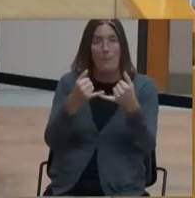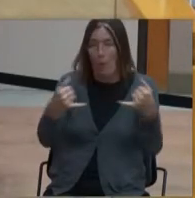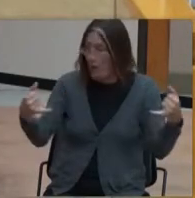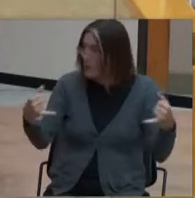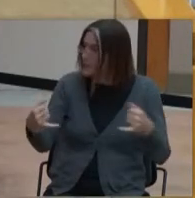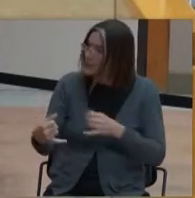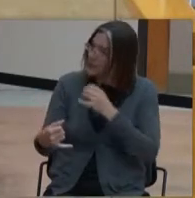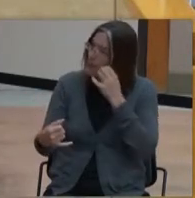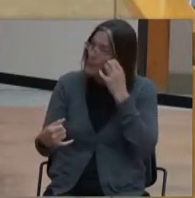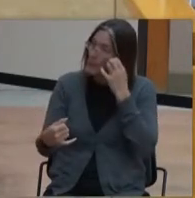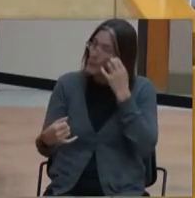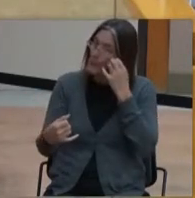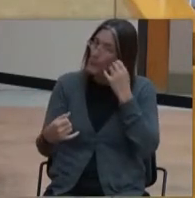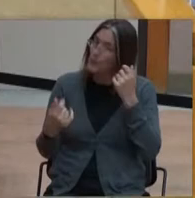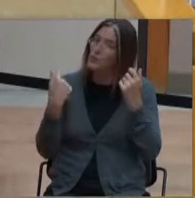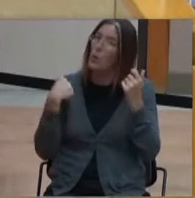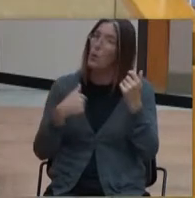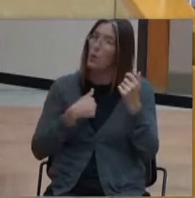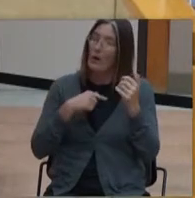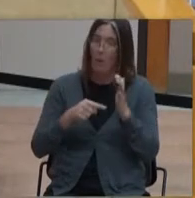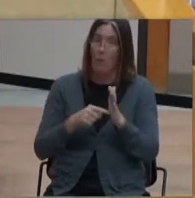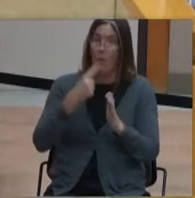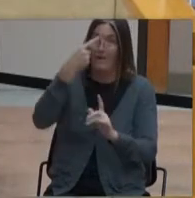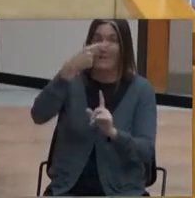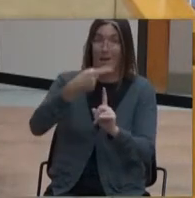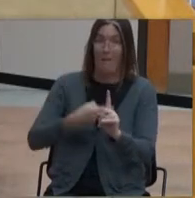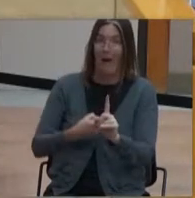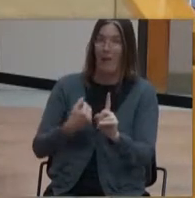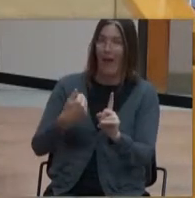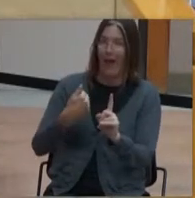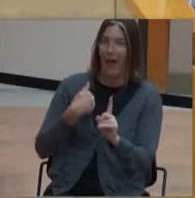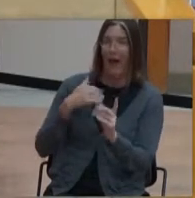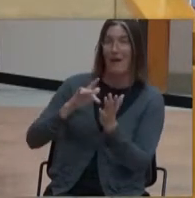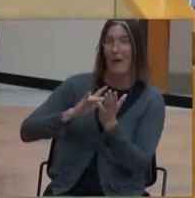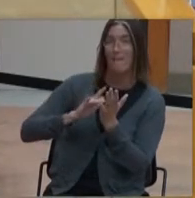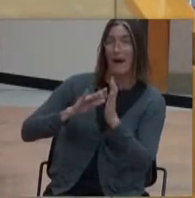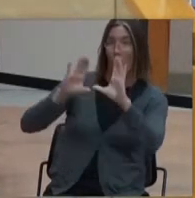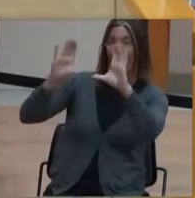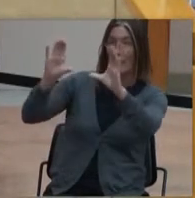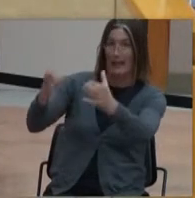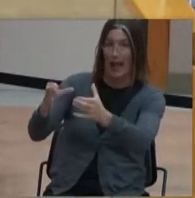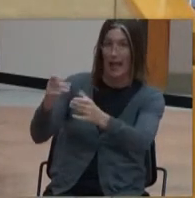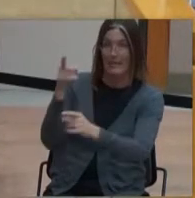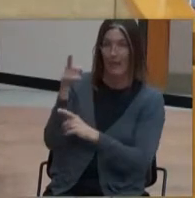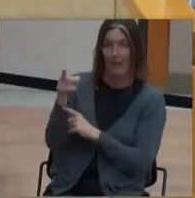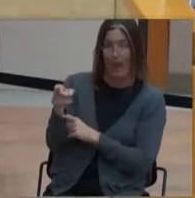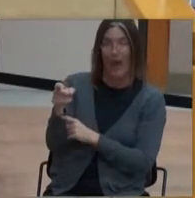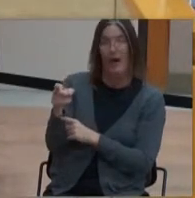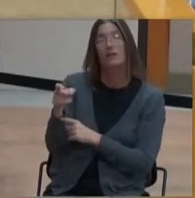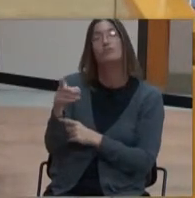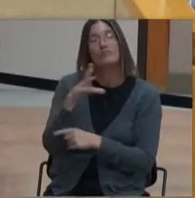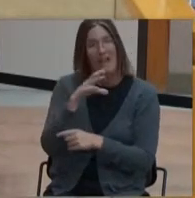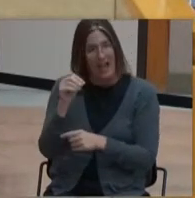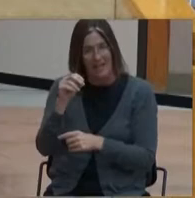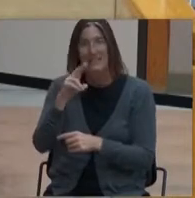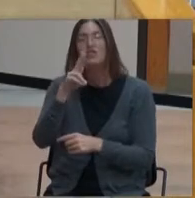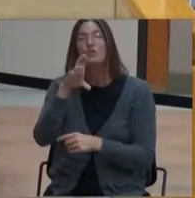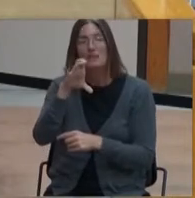gain a greater insight into medical careers through the support of medical students, residents, and faculty from the UCI Medical